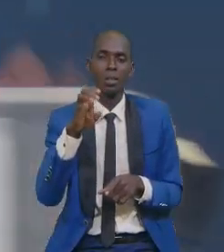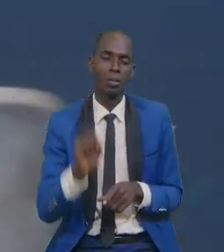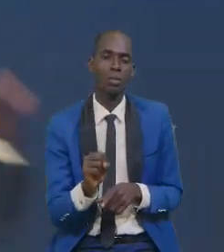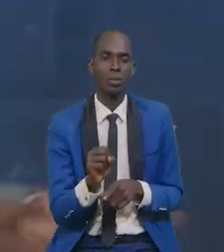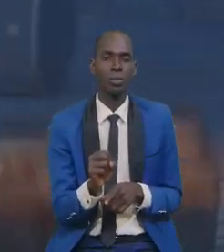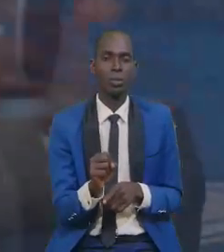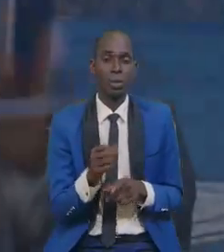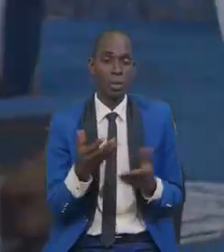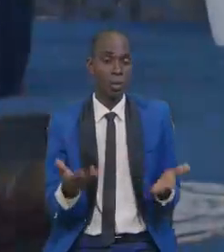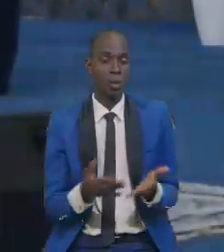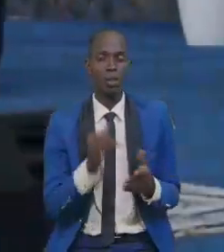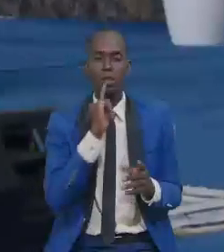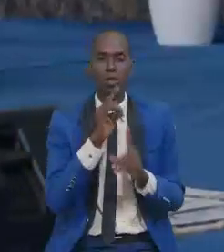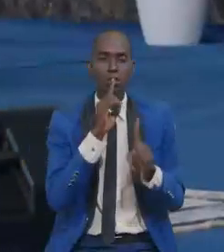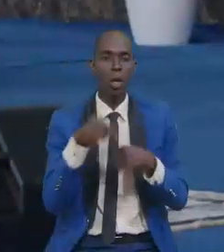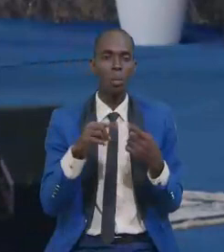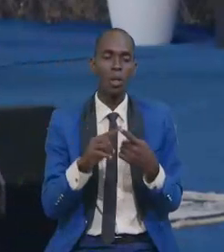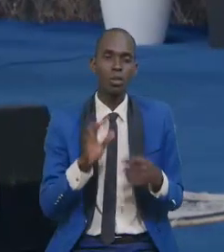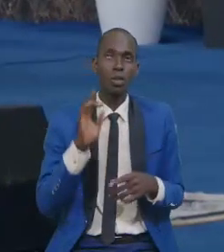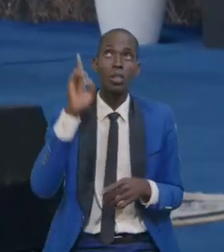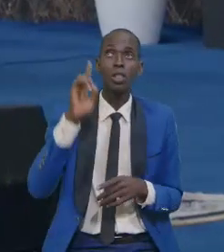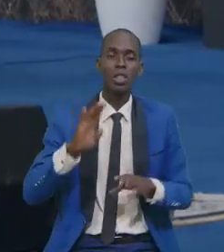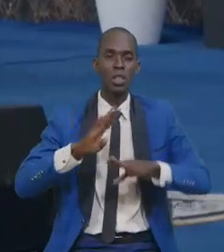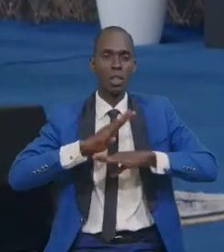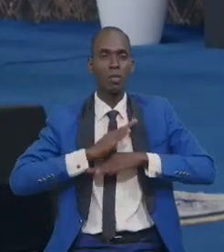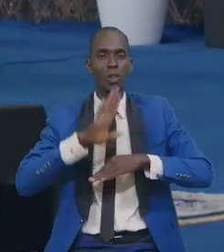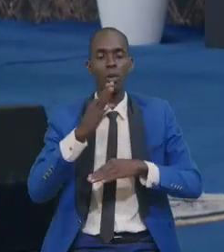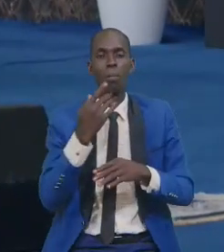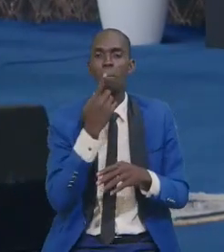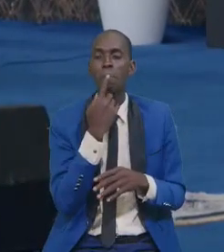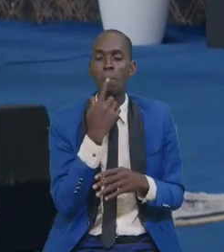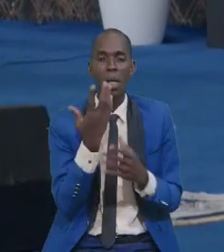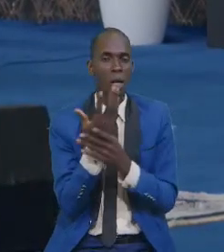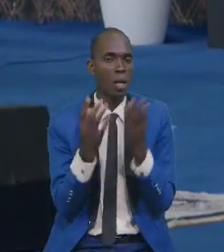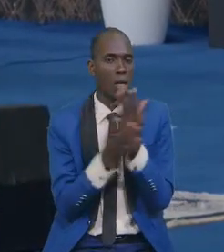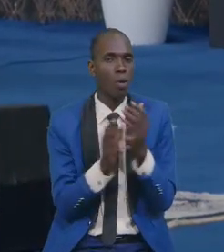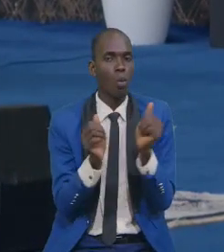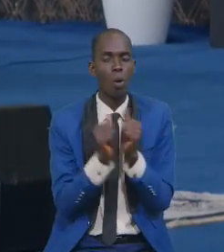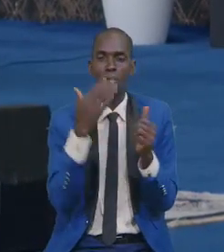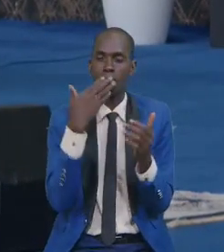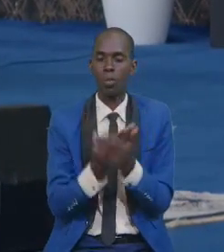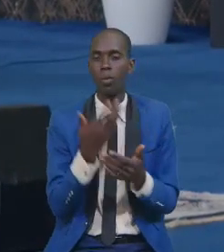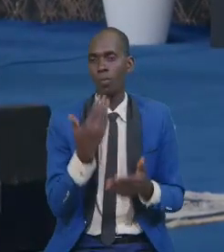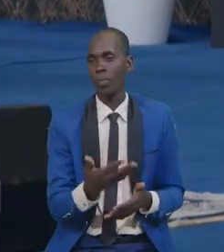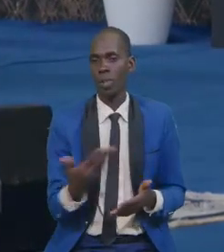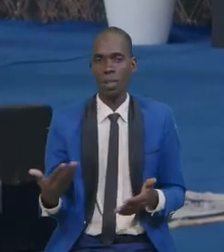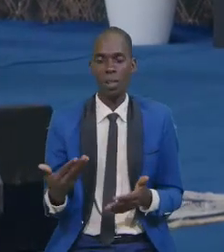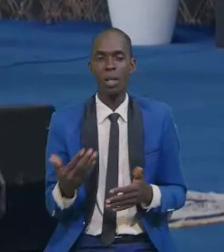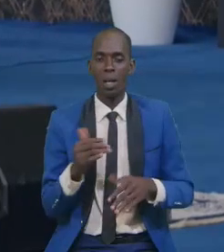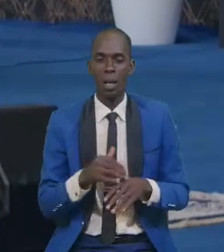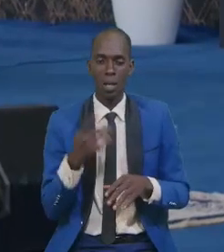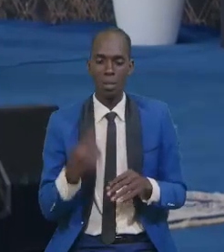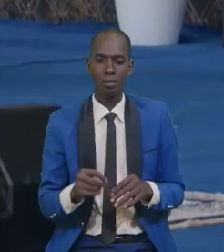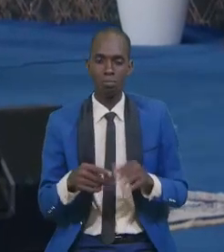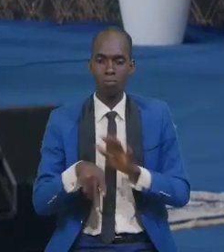it satisfies your mouth with good things at the primary level. It satisfies your